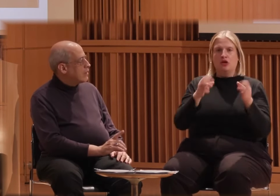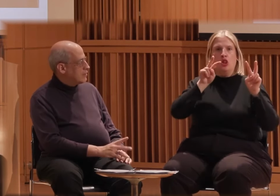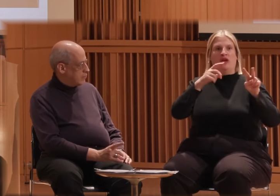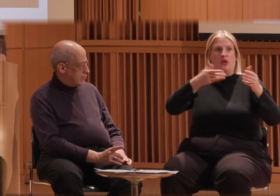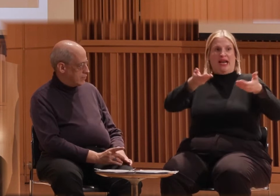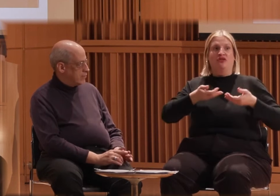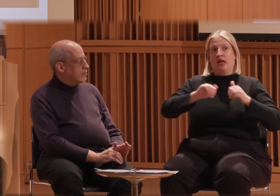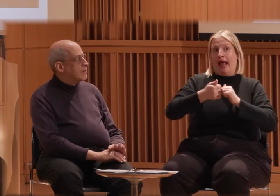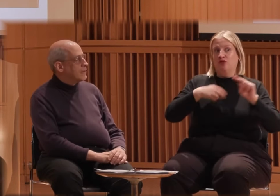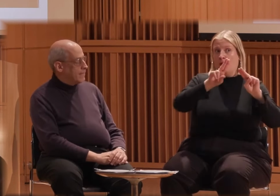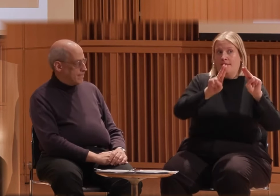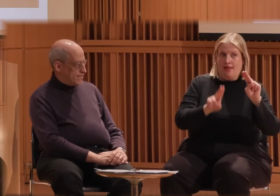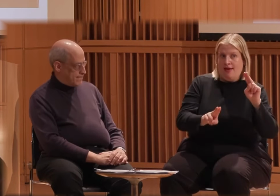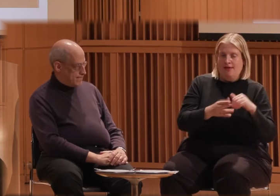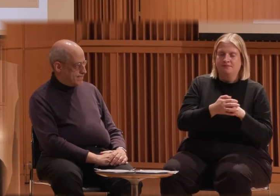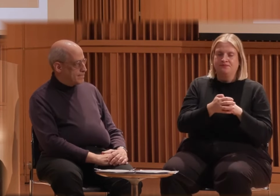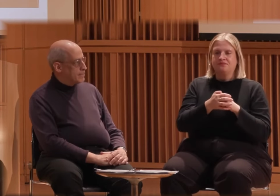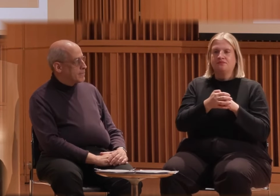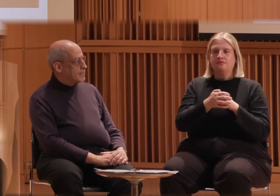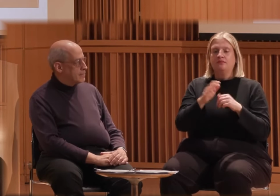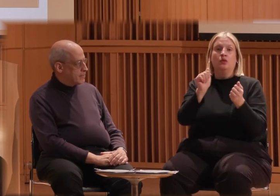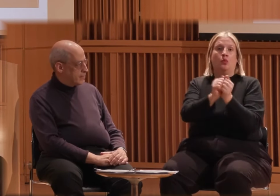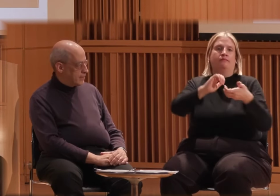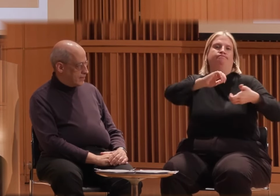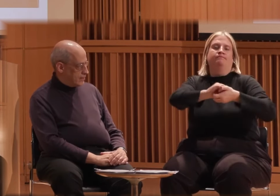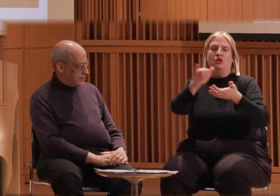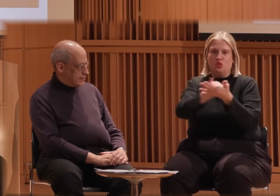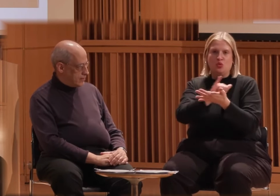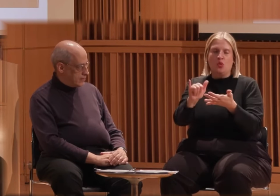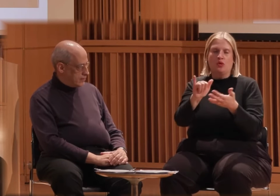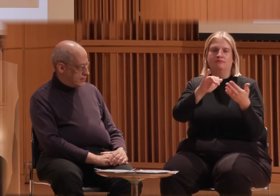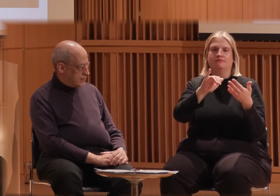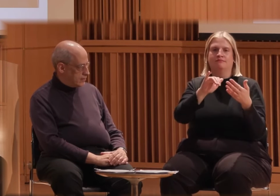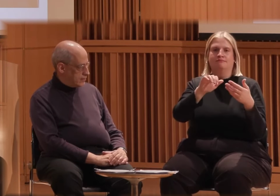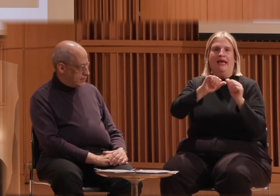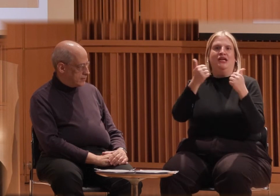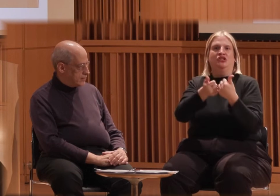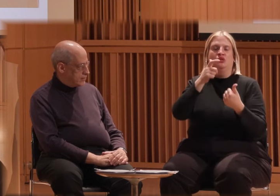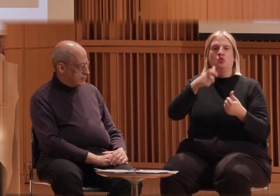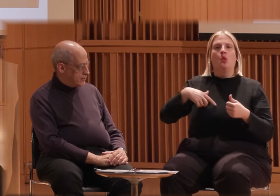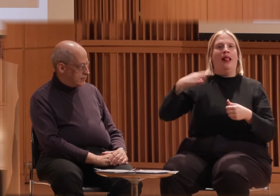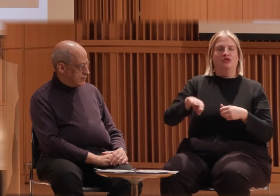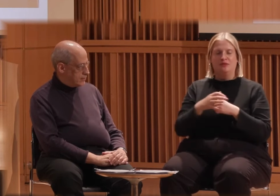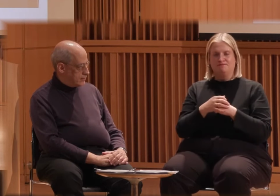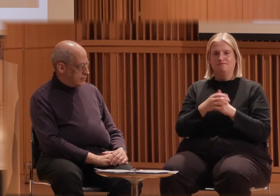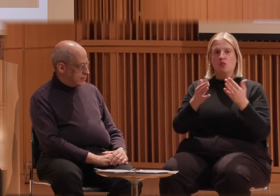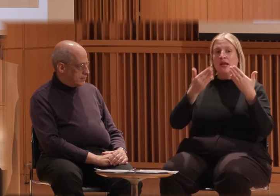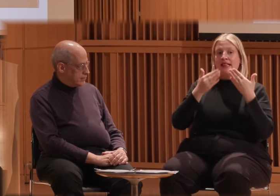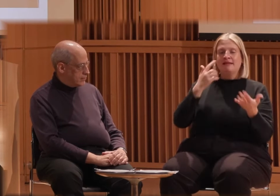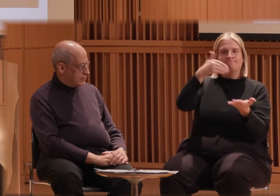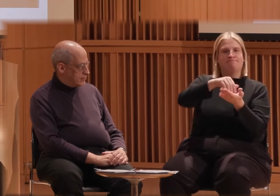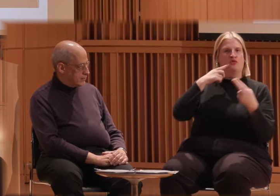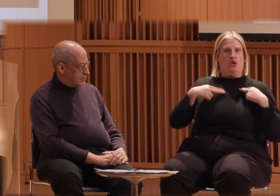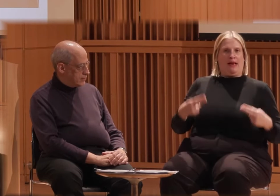apply, with New York City-based organizations being eligible for that. I would also like to thank the Center for the